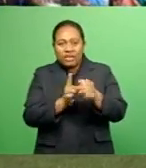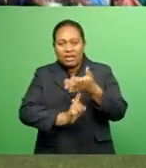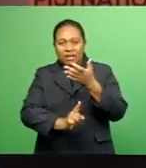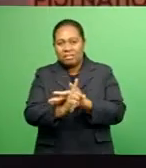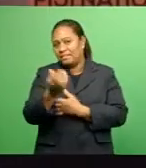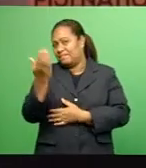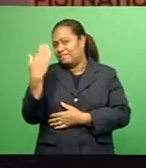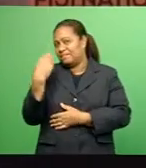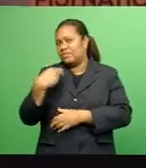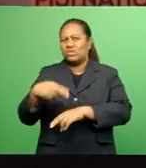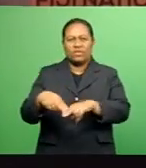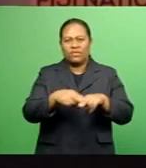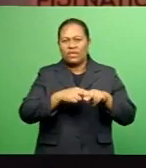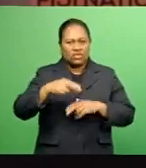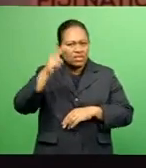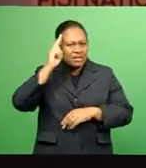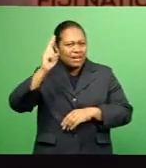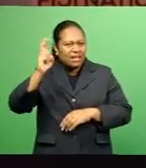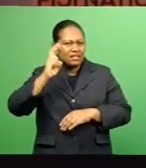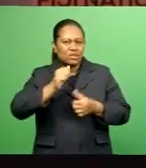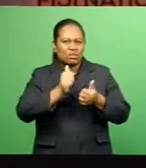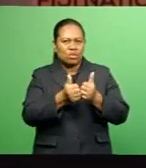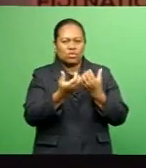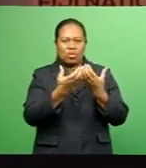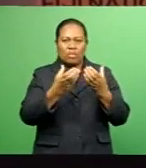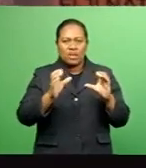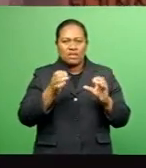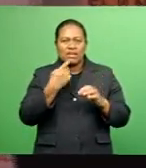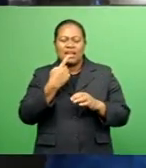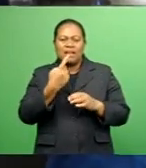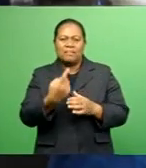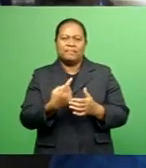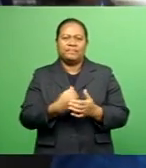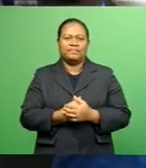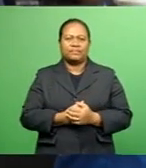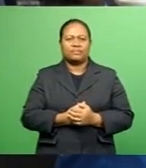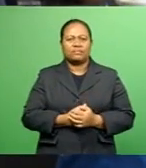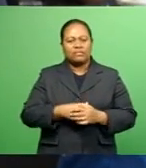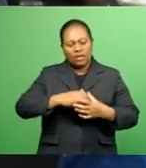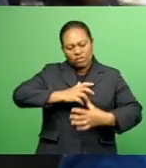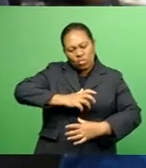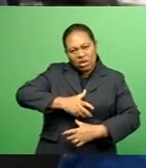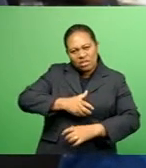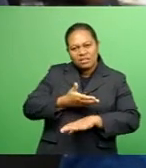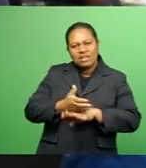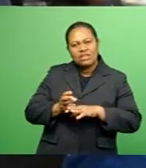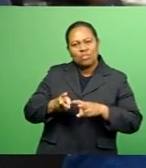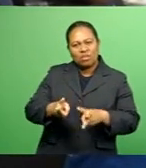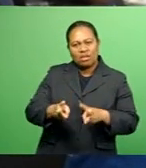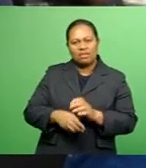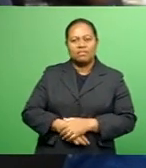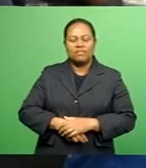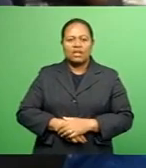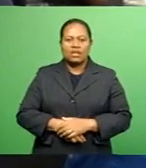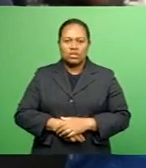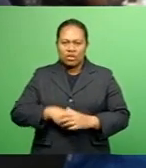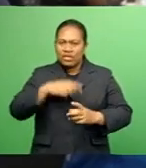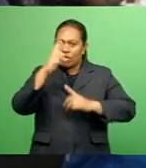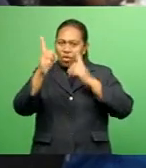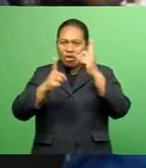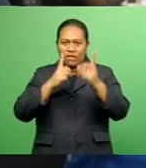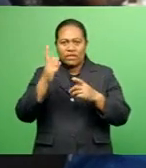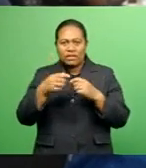Fiji National Sports Commission and various sporting bodies had to adjust to the new norm. The conference focused on